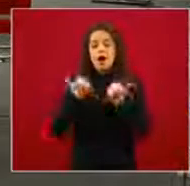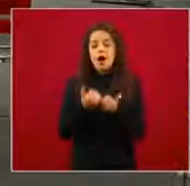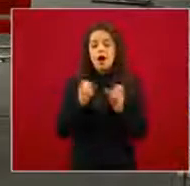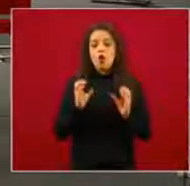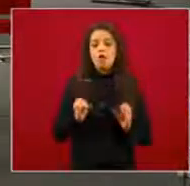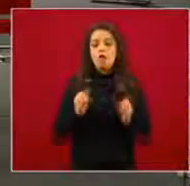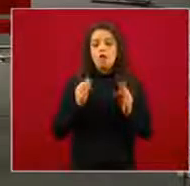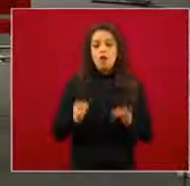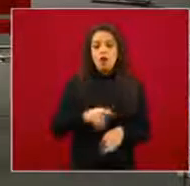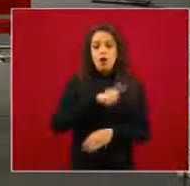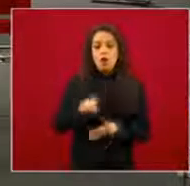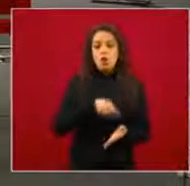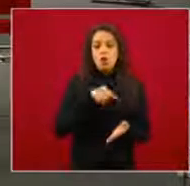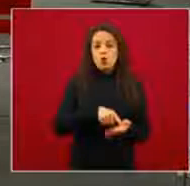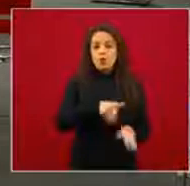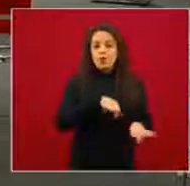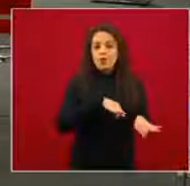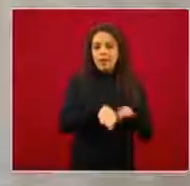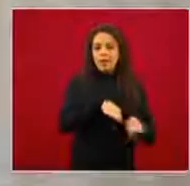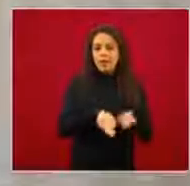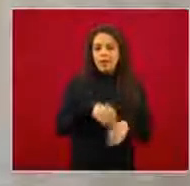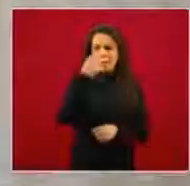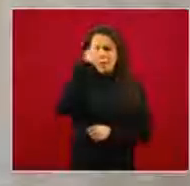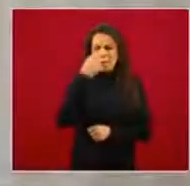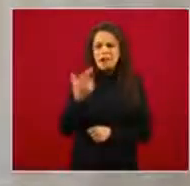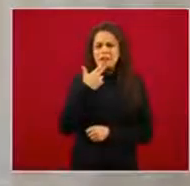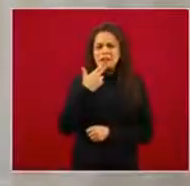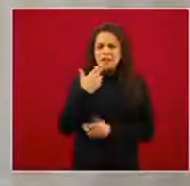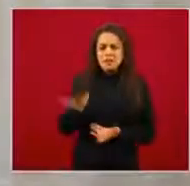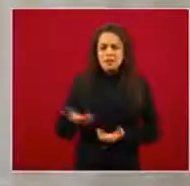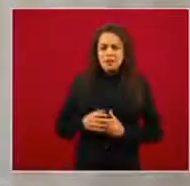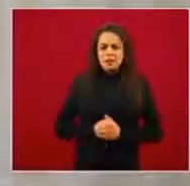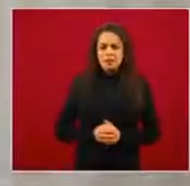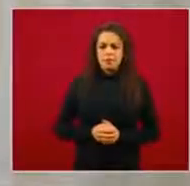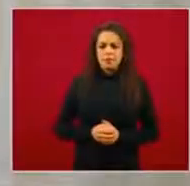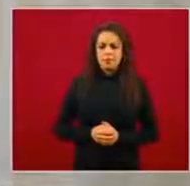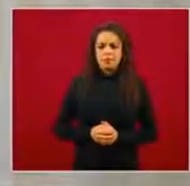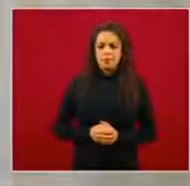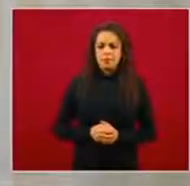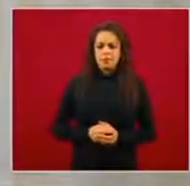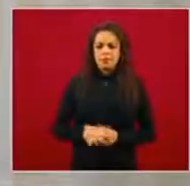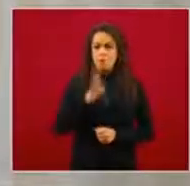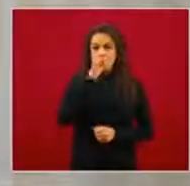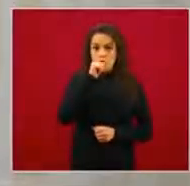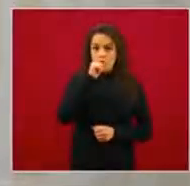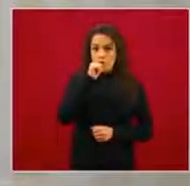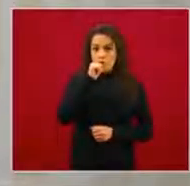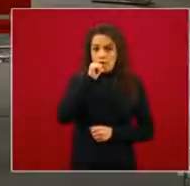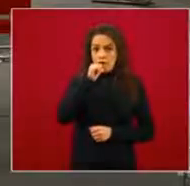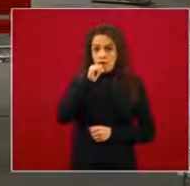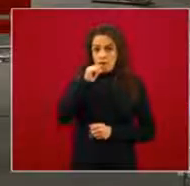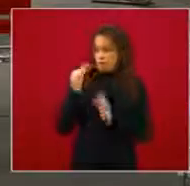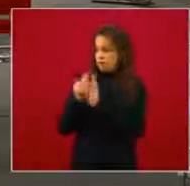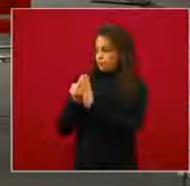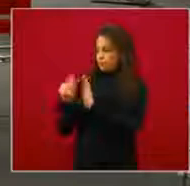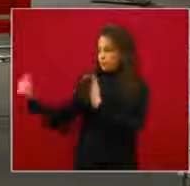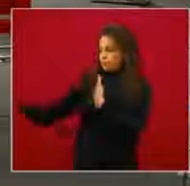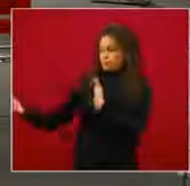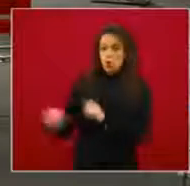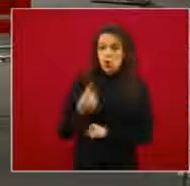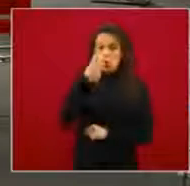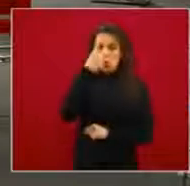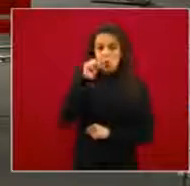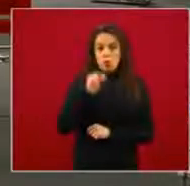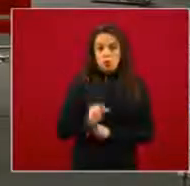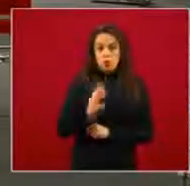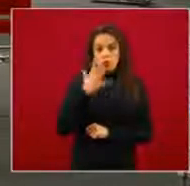office places in the workplace. What is it for? When we are not able to have a 1.5 meter